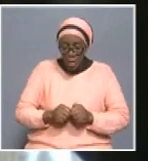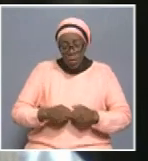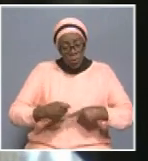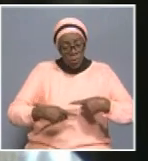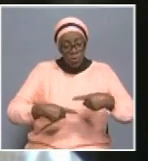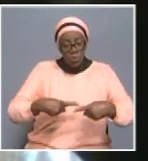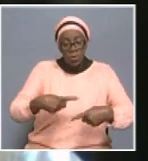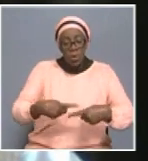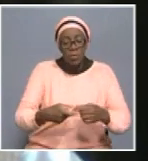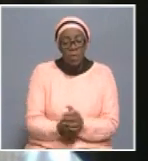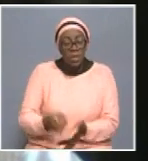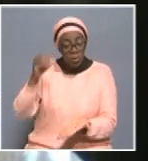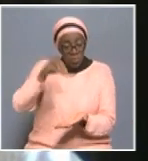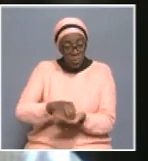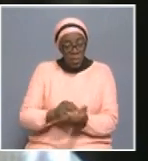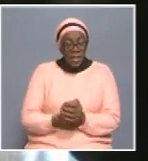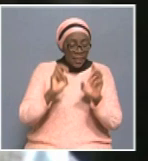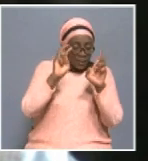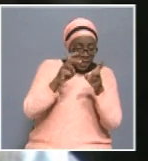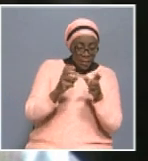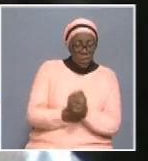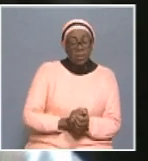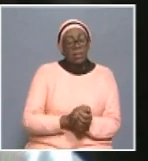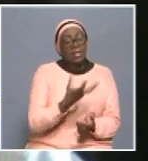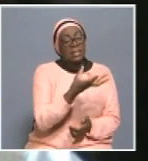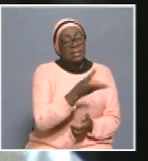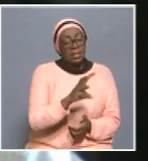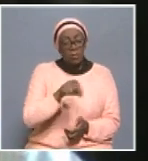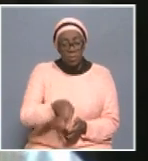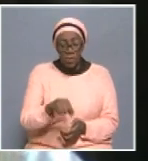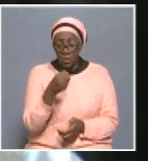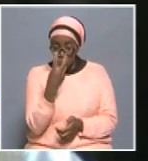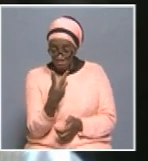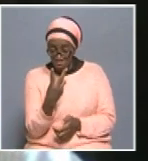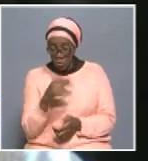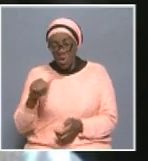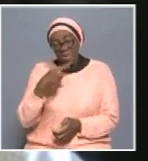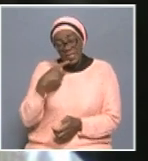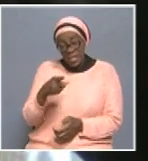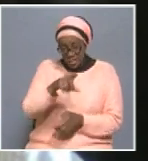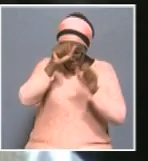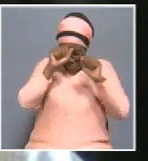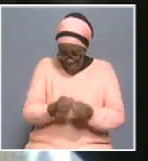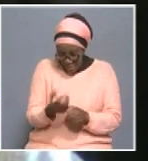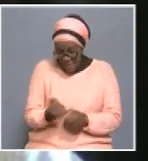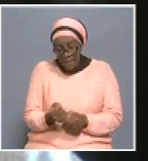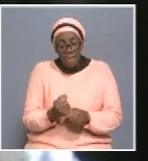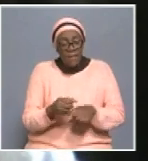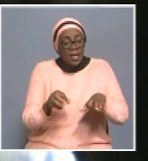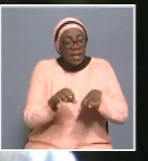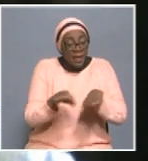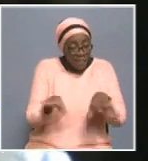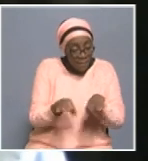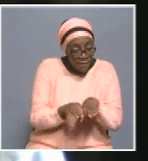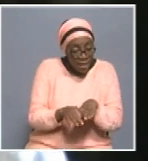in Article 6.2, which provides for a fair process that needs to ensue before the expulsion can happen.